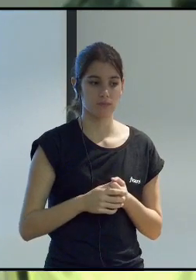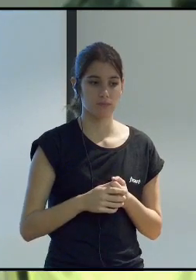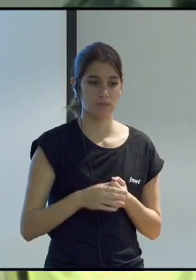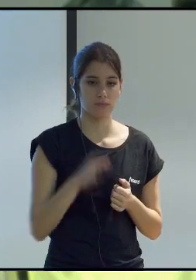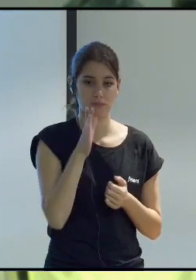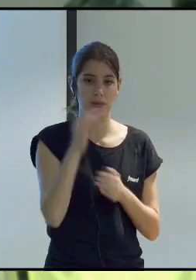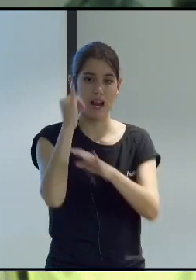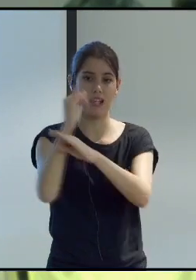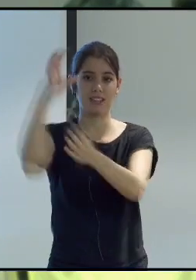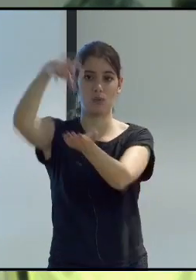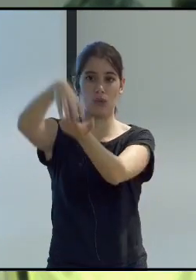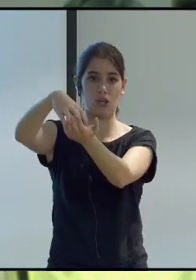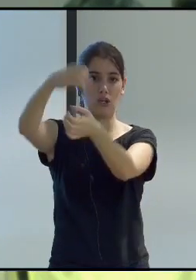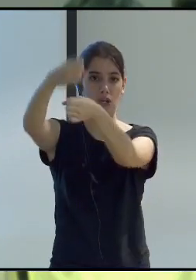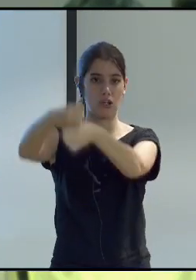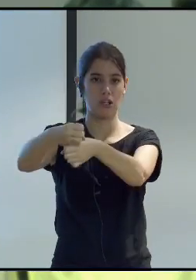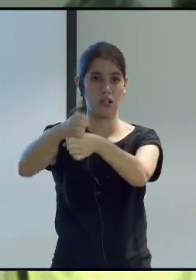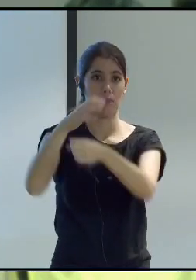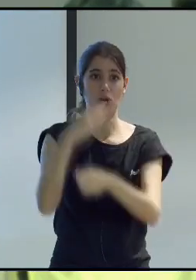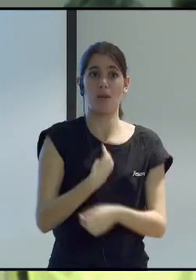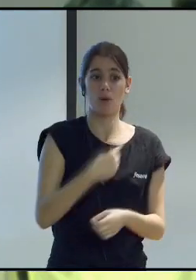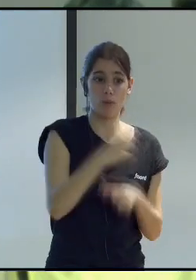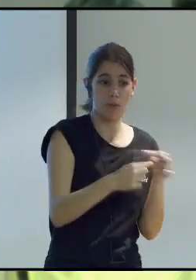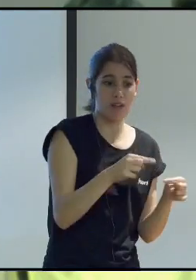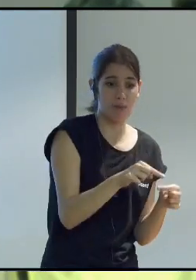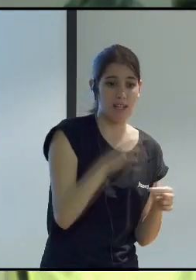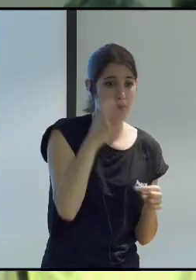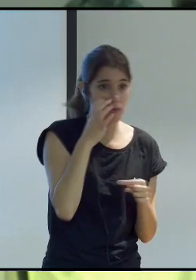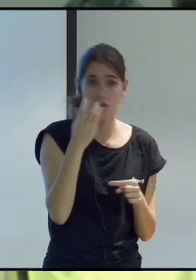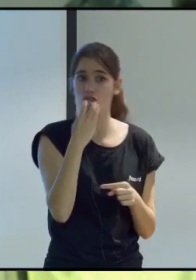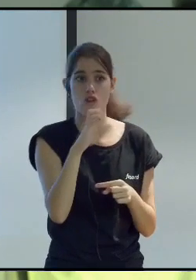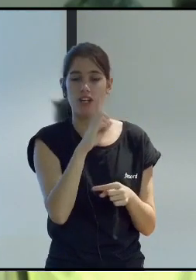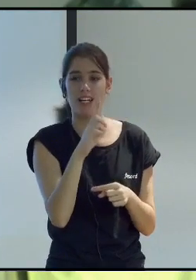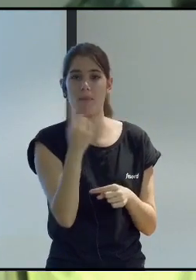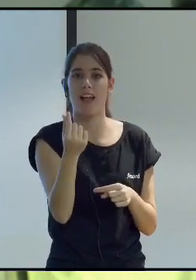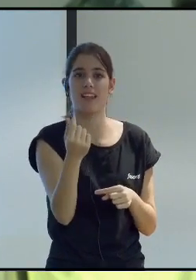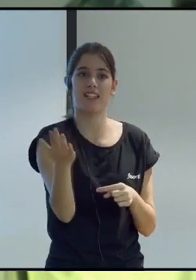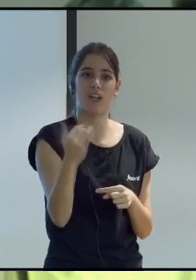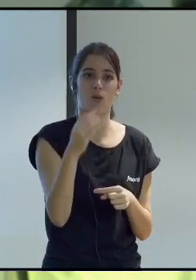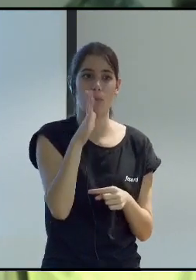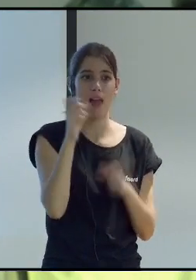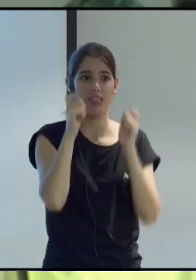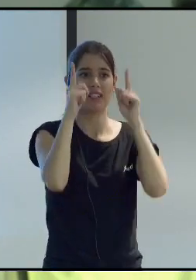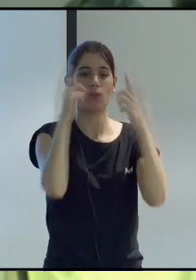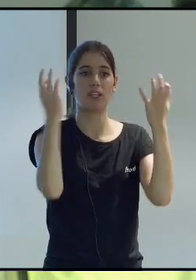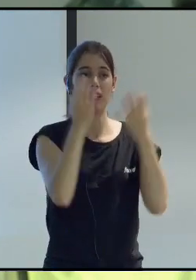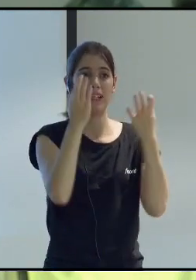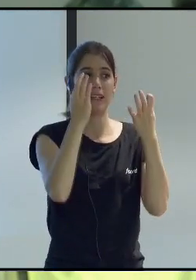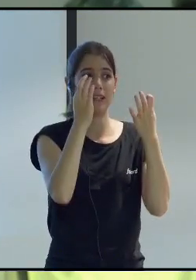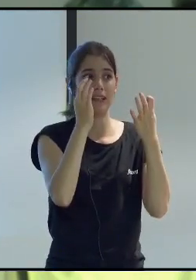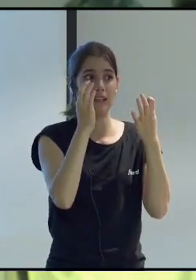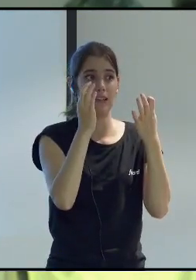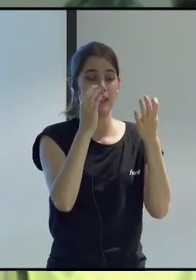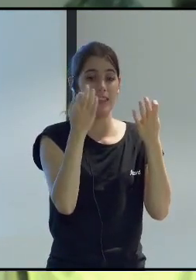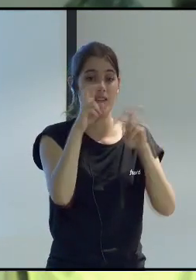institution, instead of reclaiming that money and realizing personal assistance services that could help